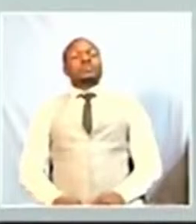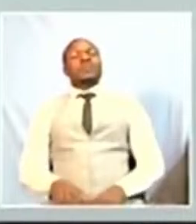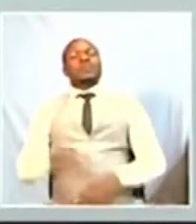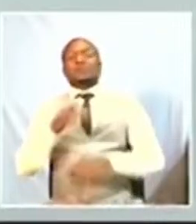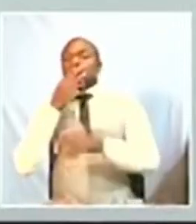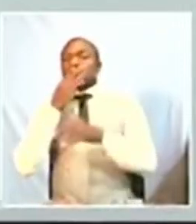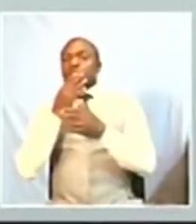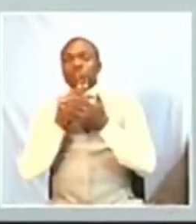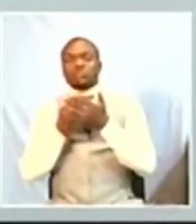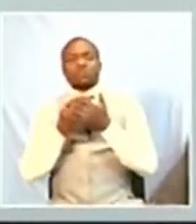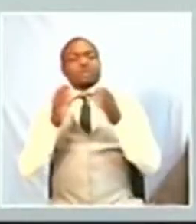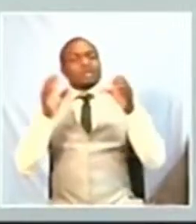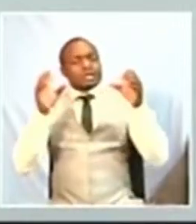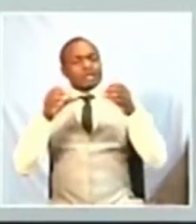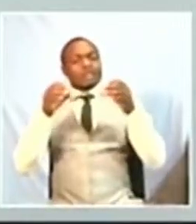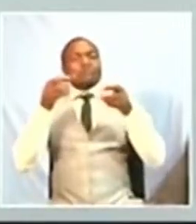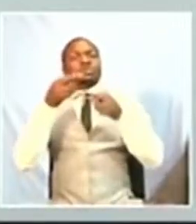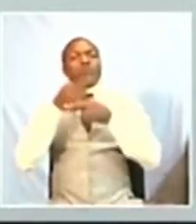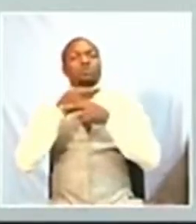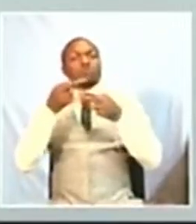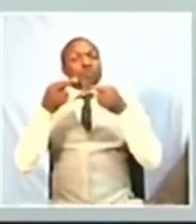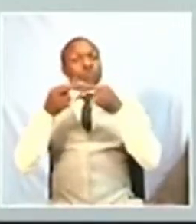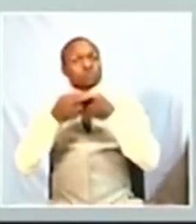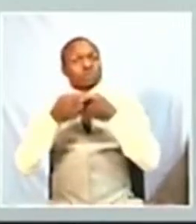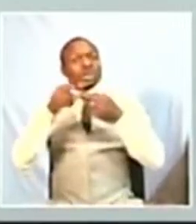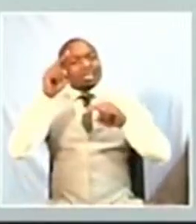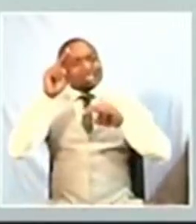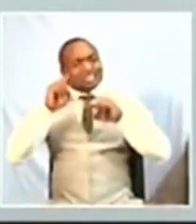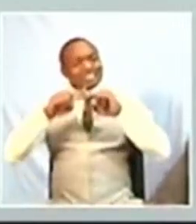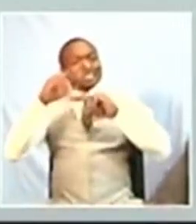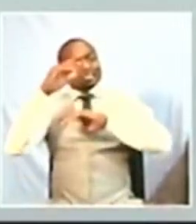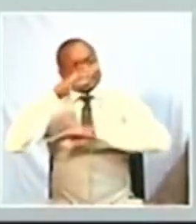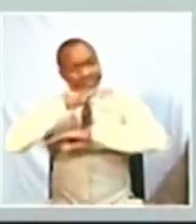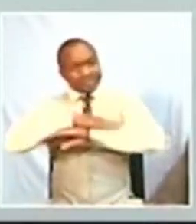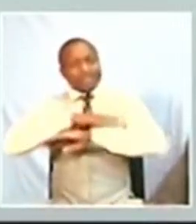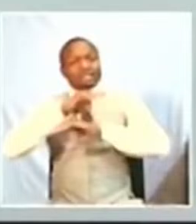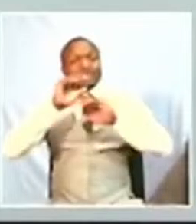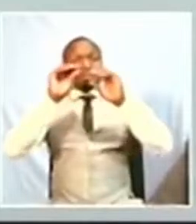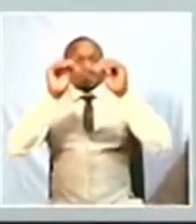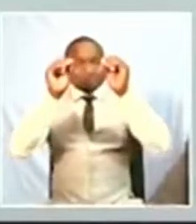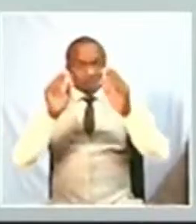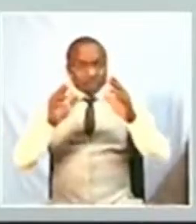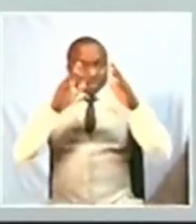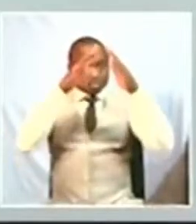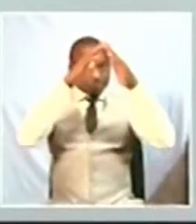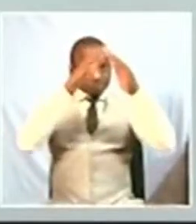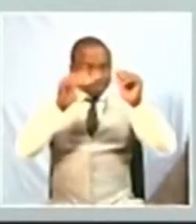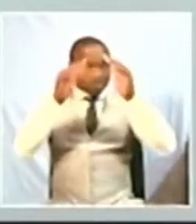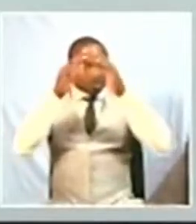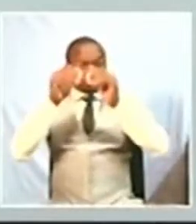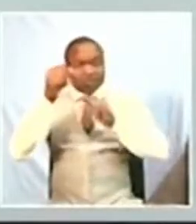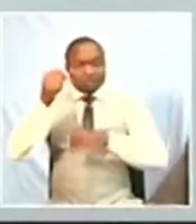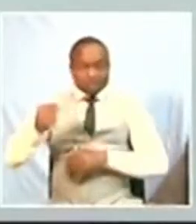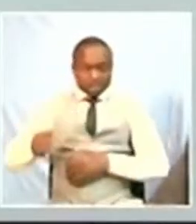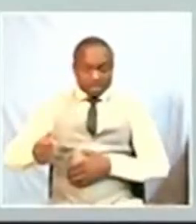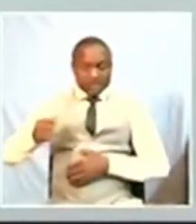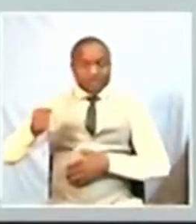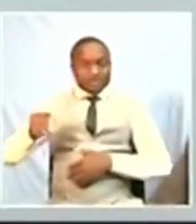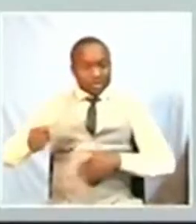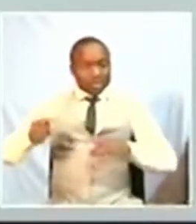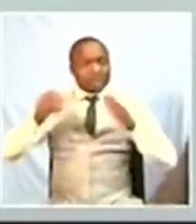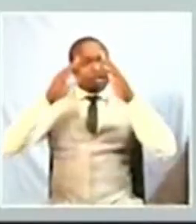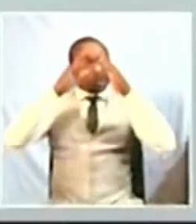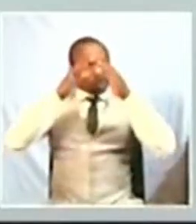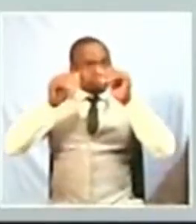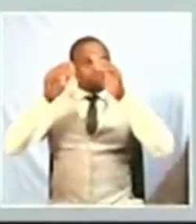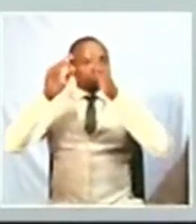good classroom blocks, desks, teachers' houses, chiefs' palaces, very